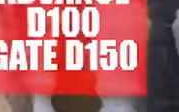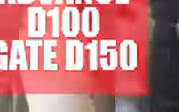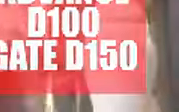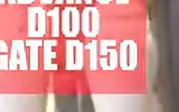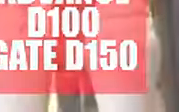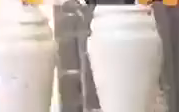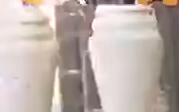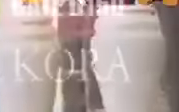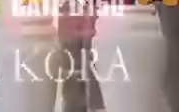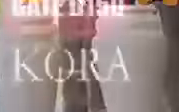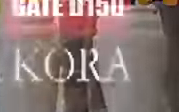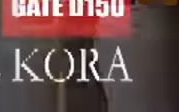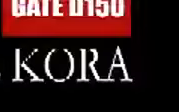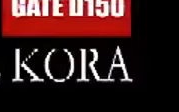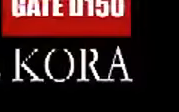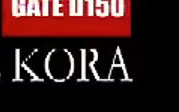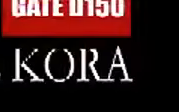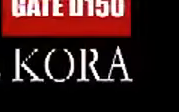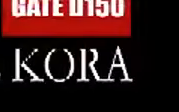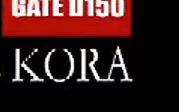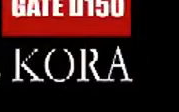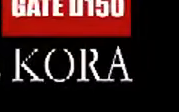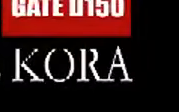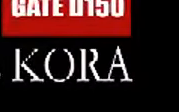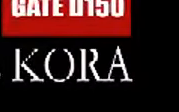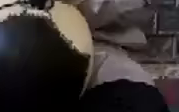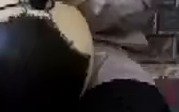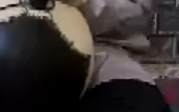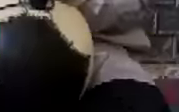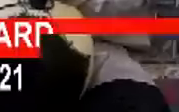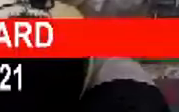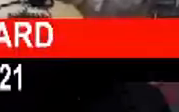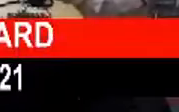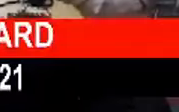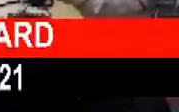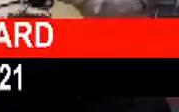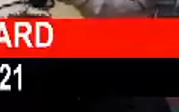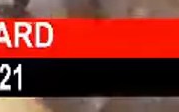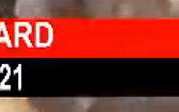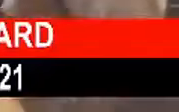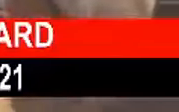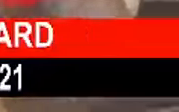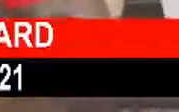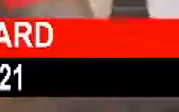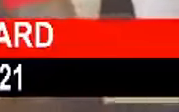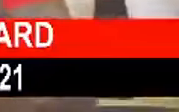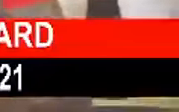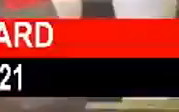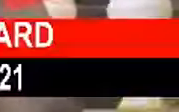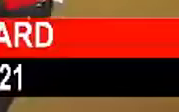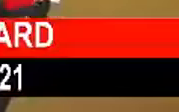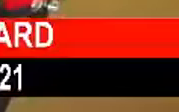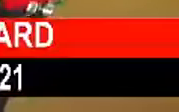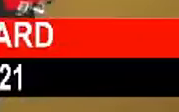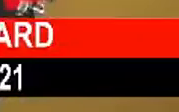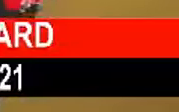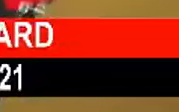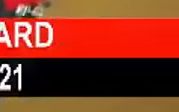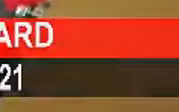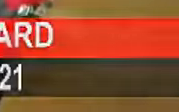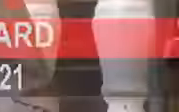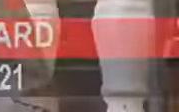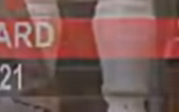be kumbola tumbun ko to te salon ko dal ko lon lo sa kora manke bi fen tu baraka ha ngo betar no don ton mbeje ko dura